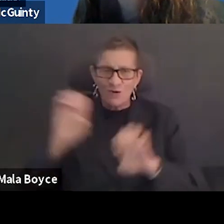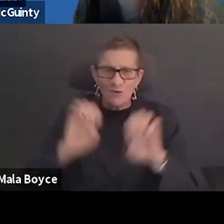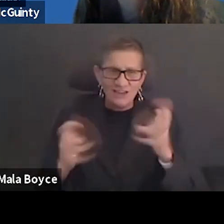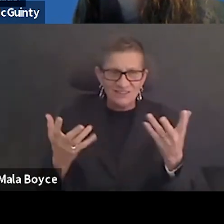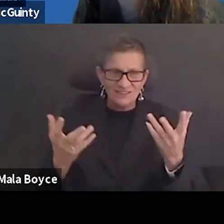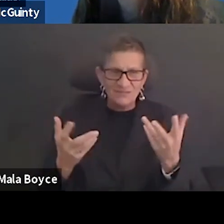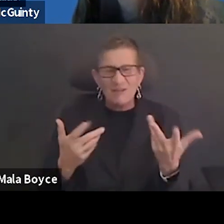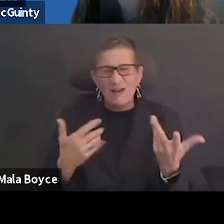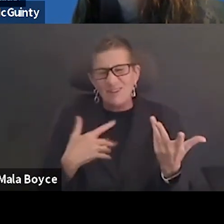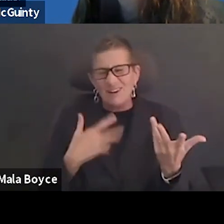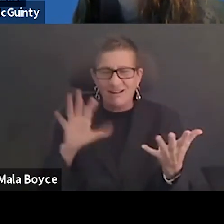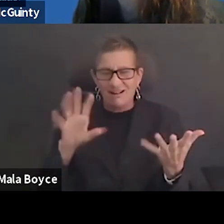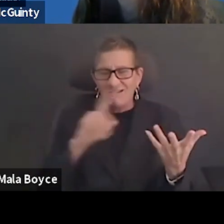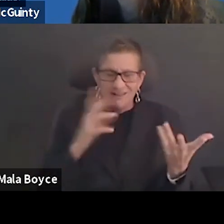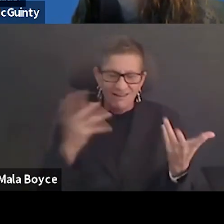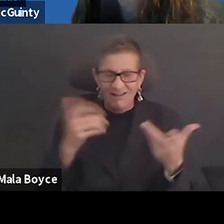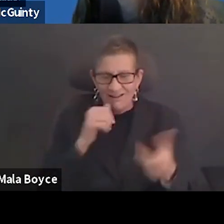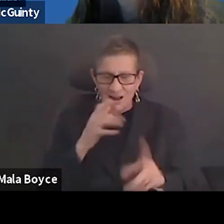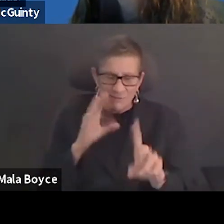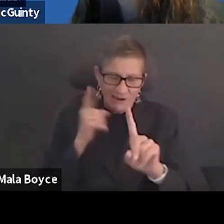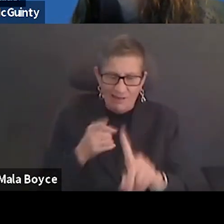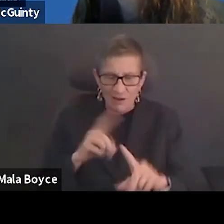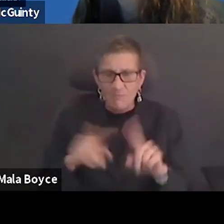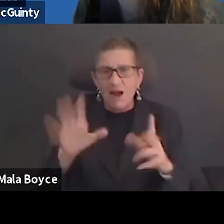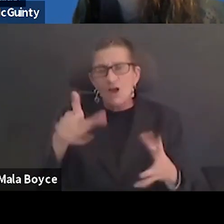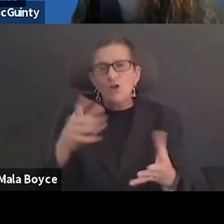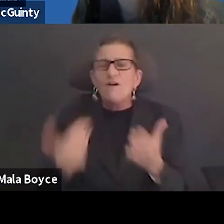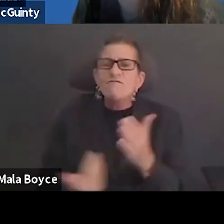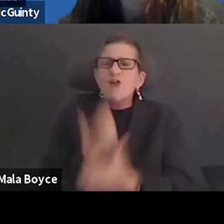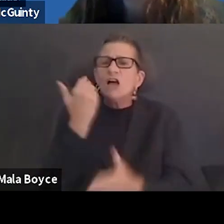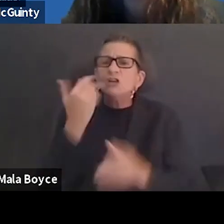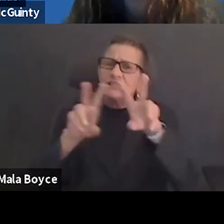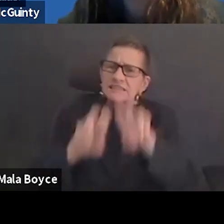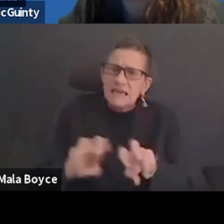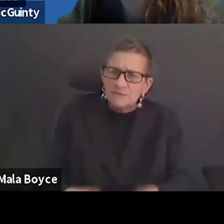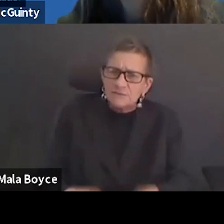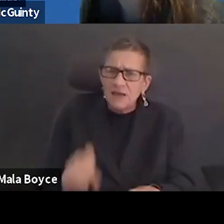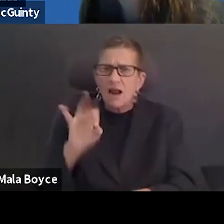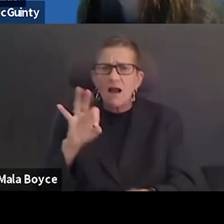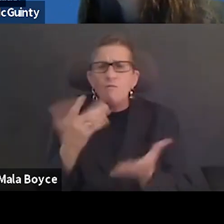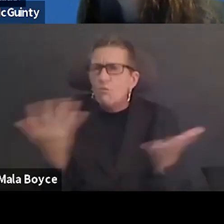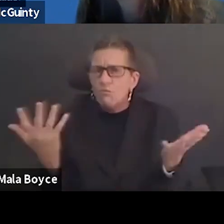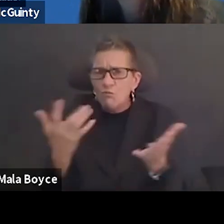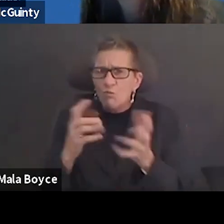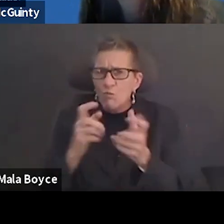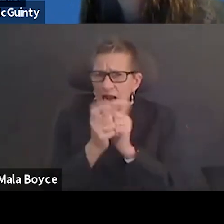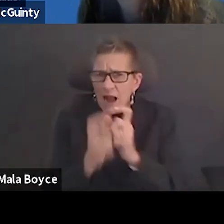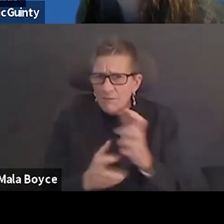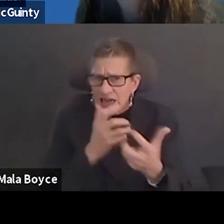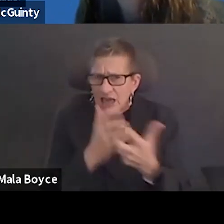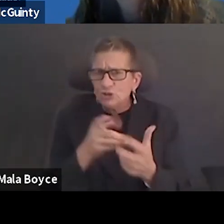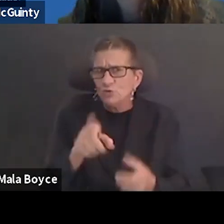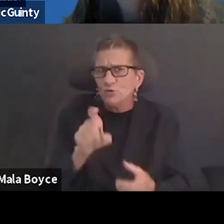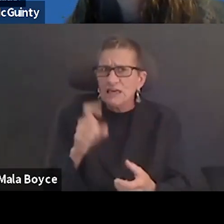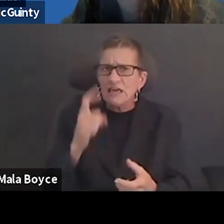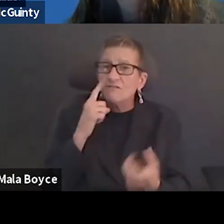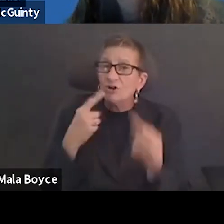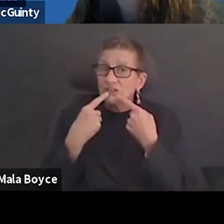language, but you get sort of a fresh assessment of what accommodations you need in order to succeed at U of M.